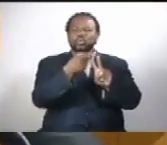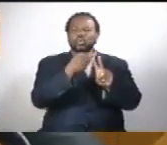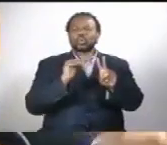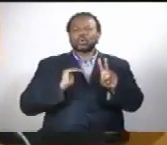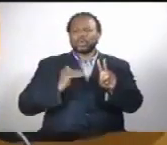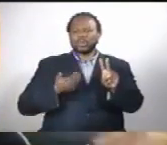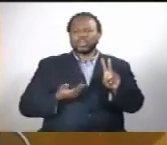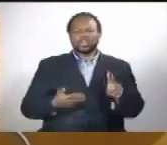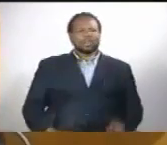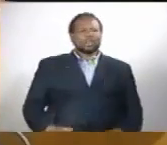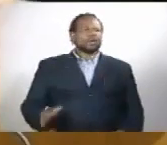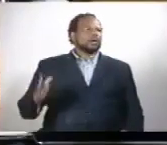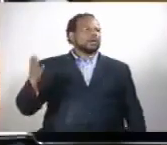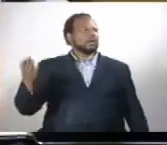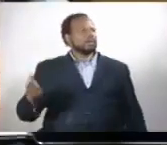I be recognized?